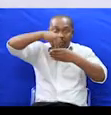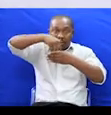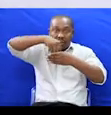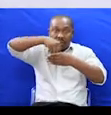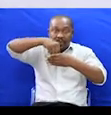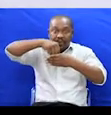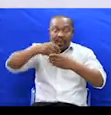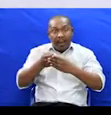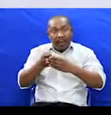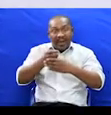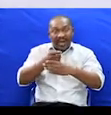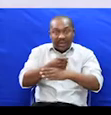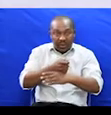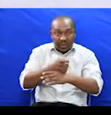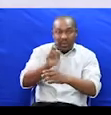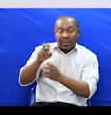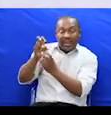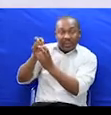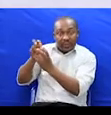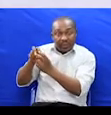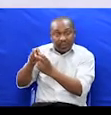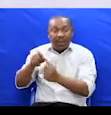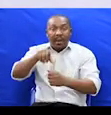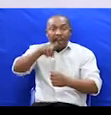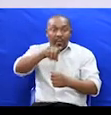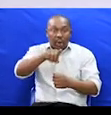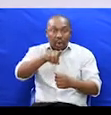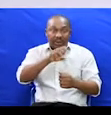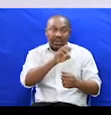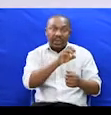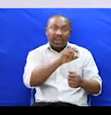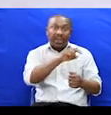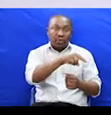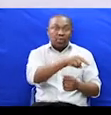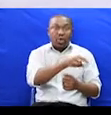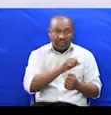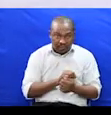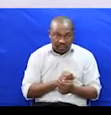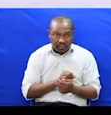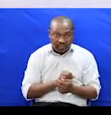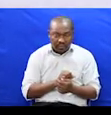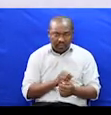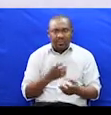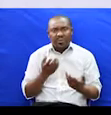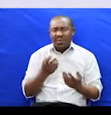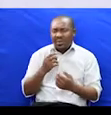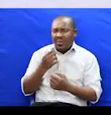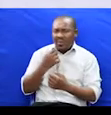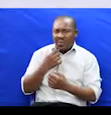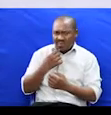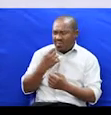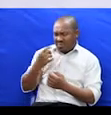include the particle which are electrons, protons, and what? Neutrons. Who that scientists?